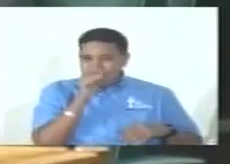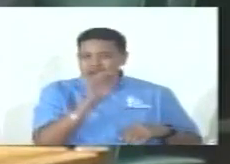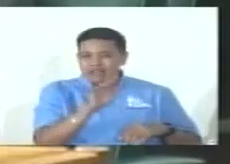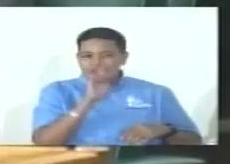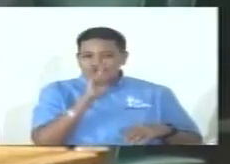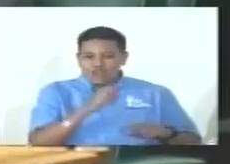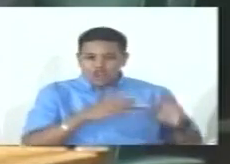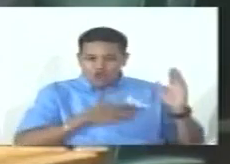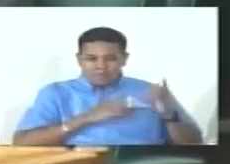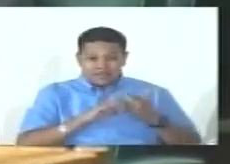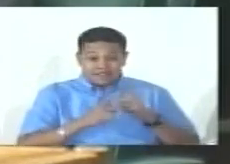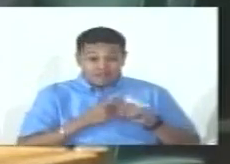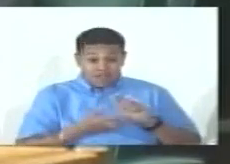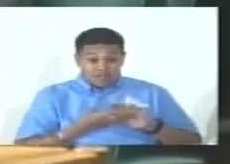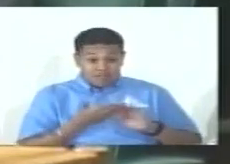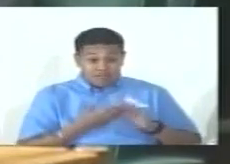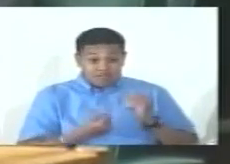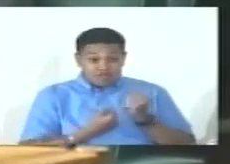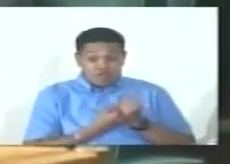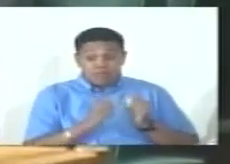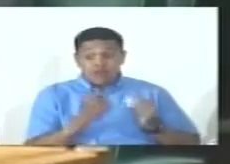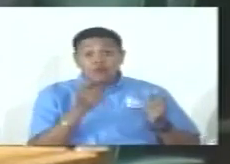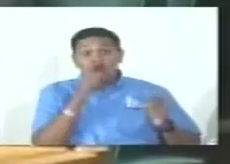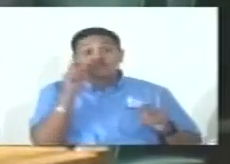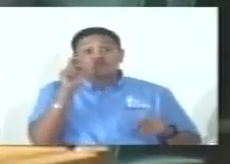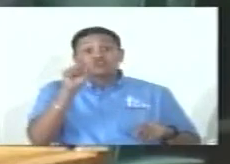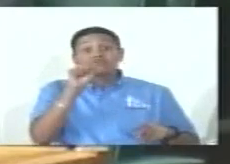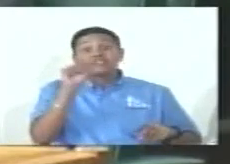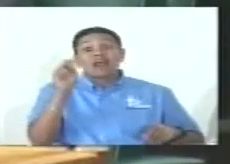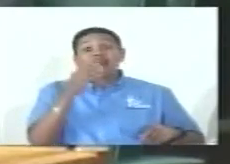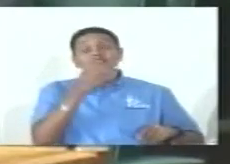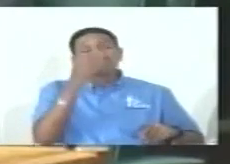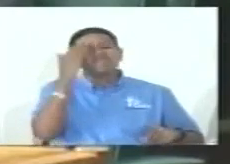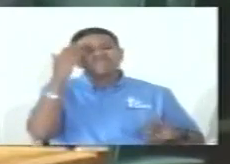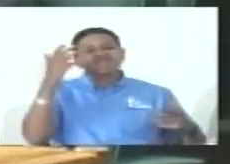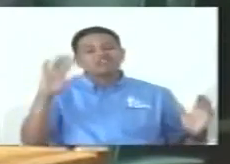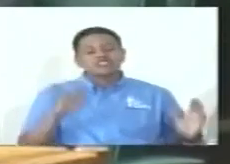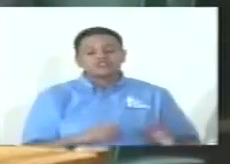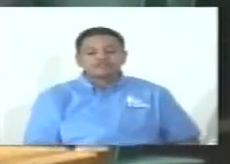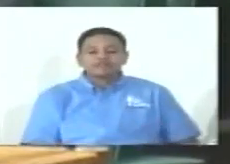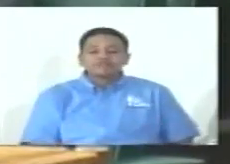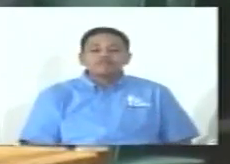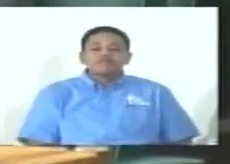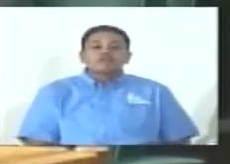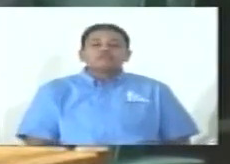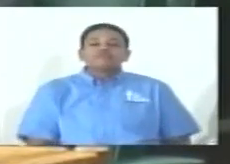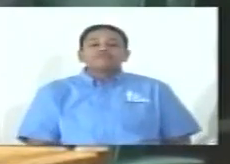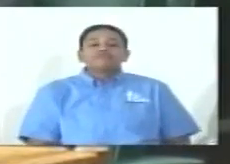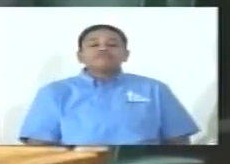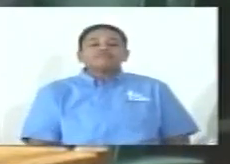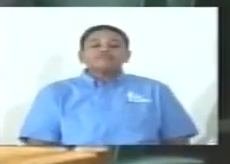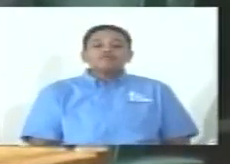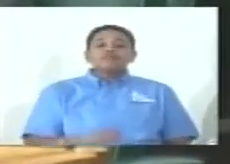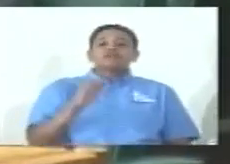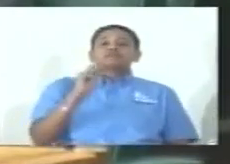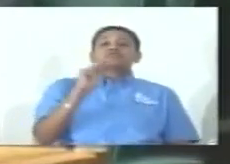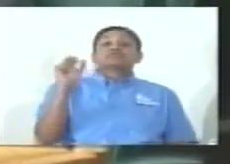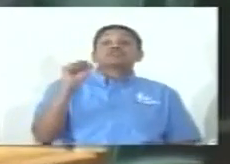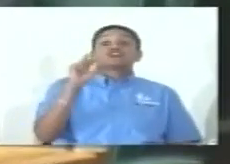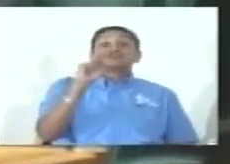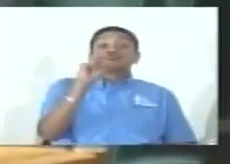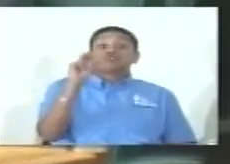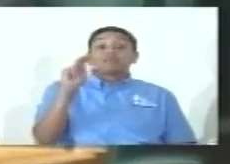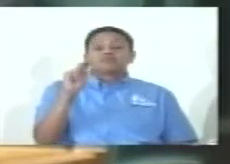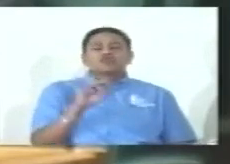committed friend. And anyone who has been into St. Anne when she's around would know that. Mrs. Robinson's contribution to her